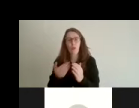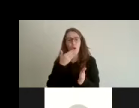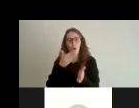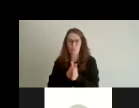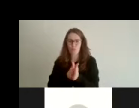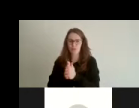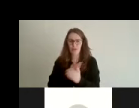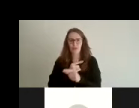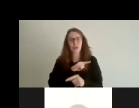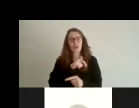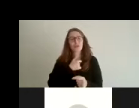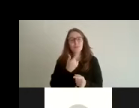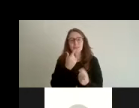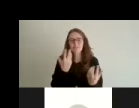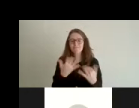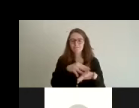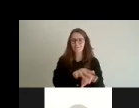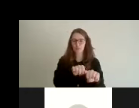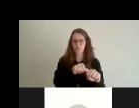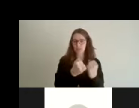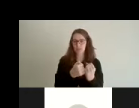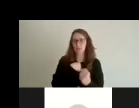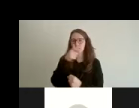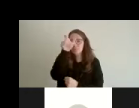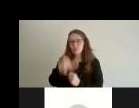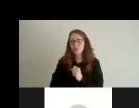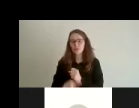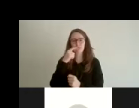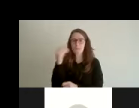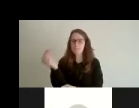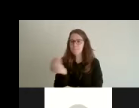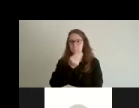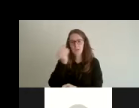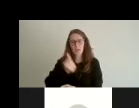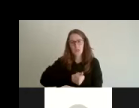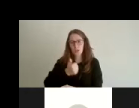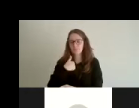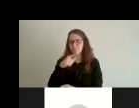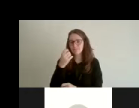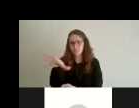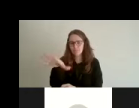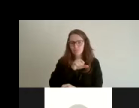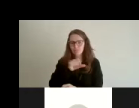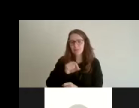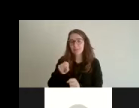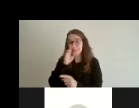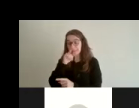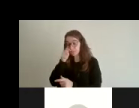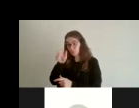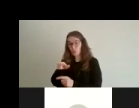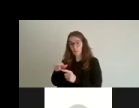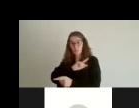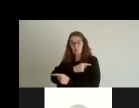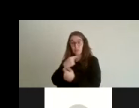We need to include the greatest talents, and we need to realize the potential of the staff and the students we have. So that's the first